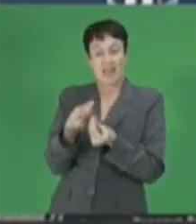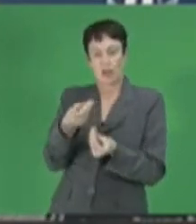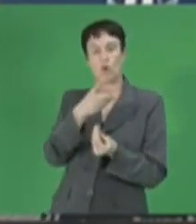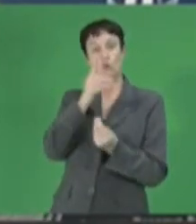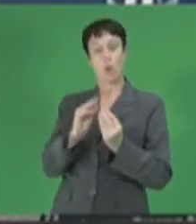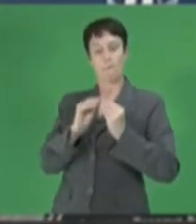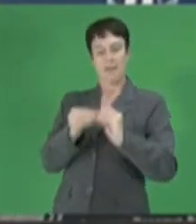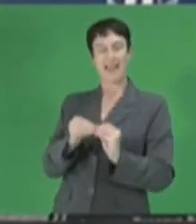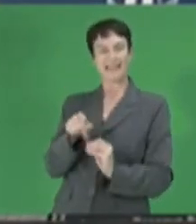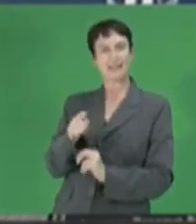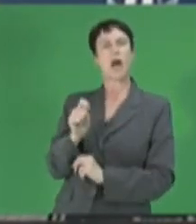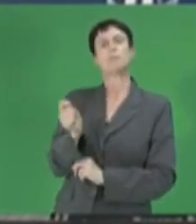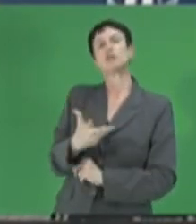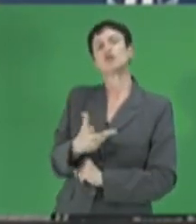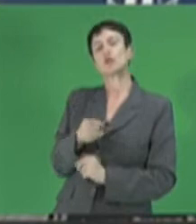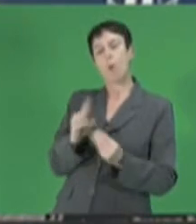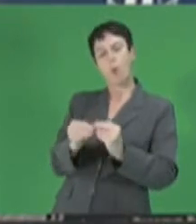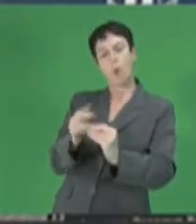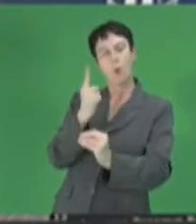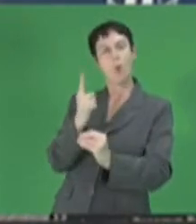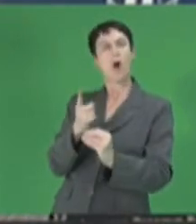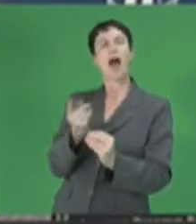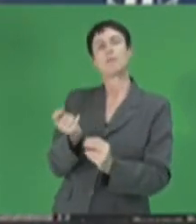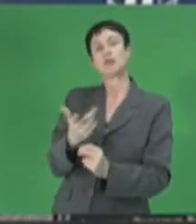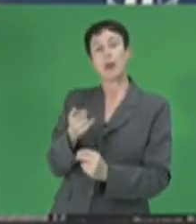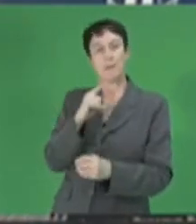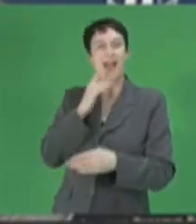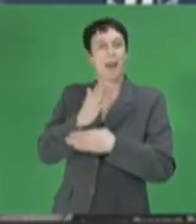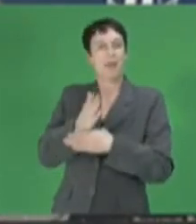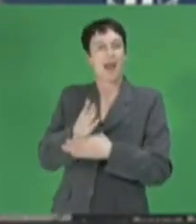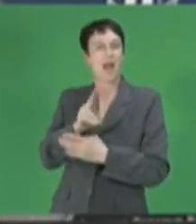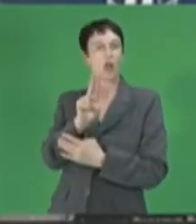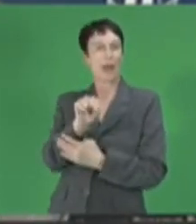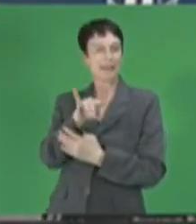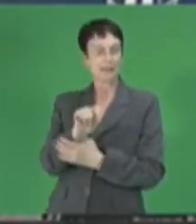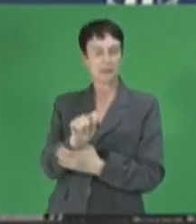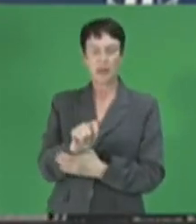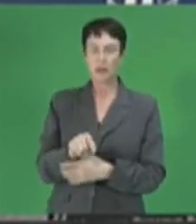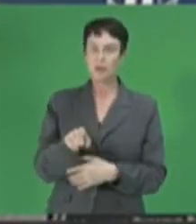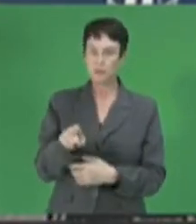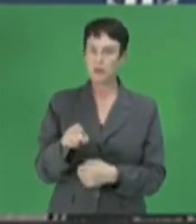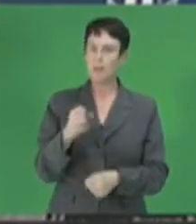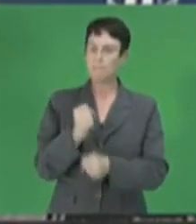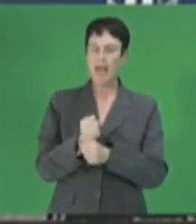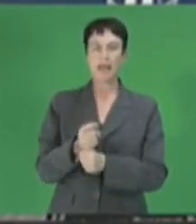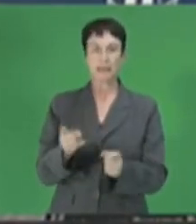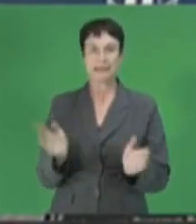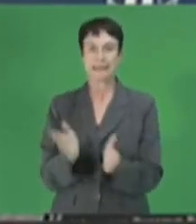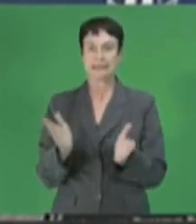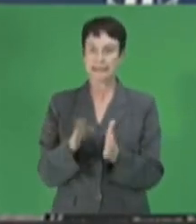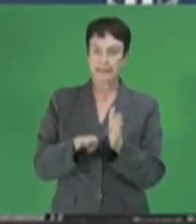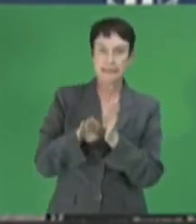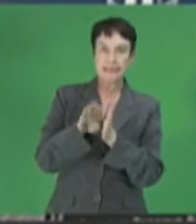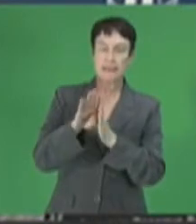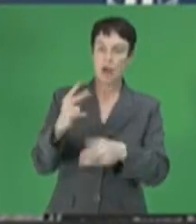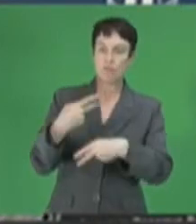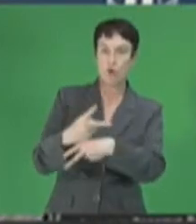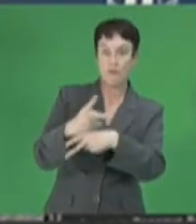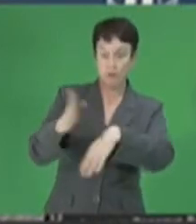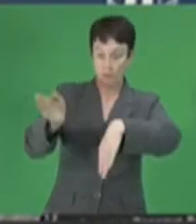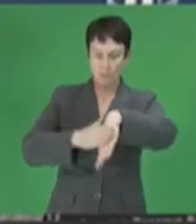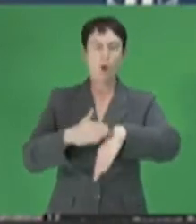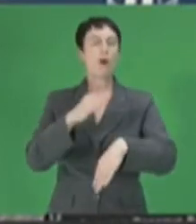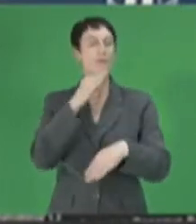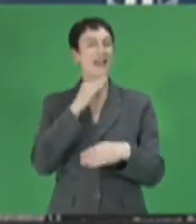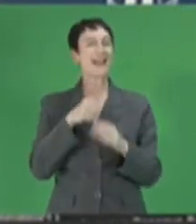result of increases in productivity, and that had helped to bring the inflation down. But I think that what